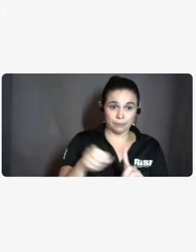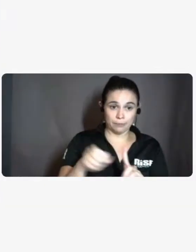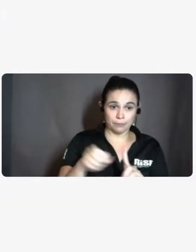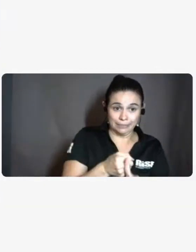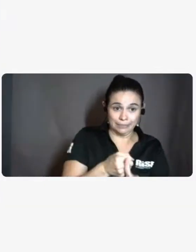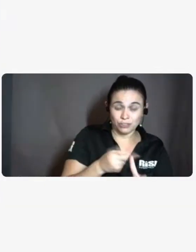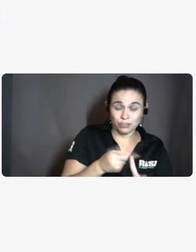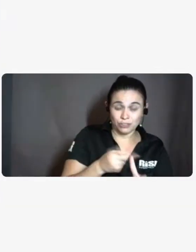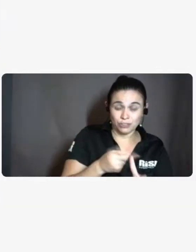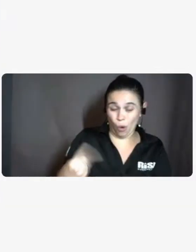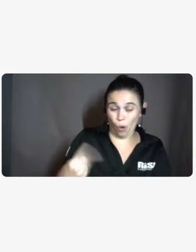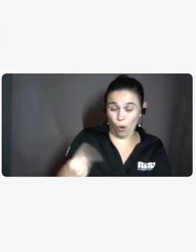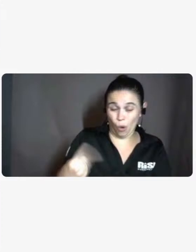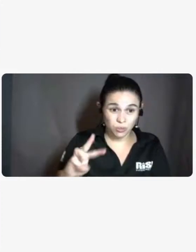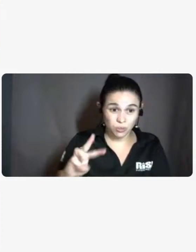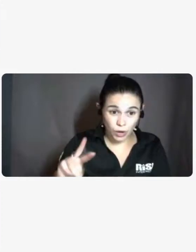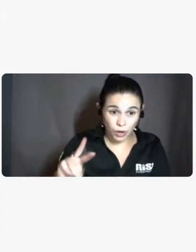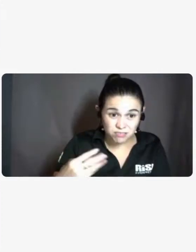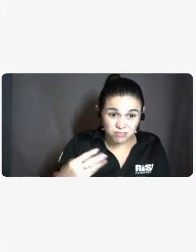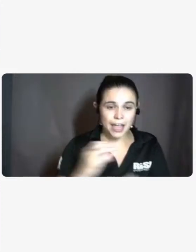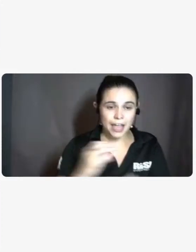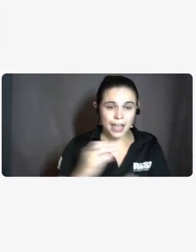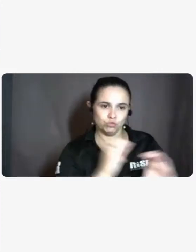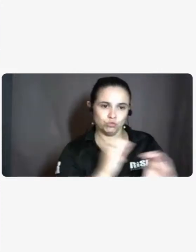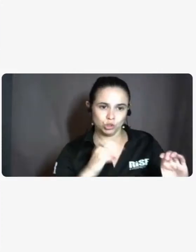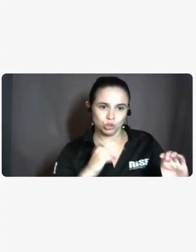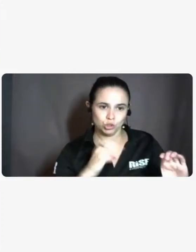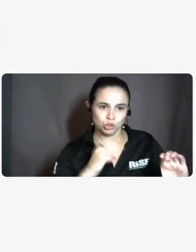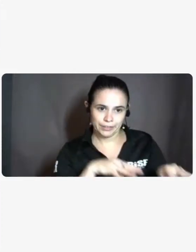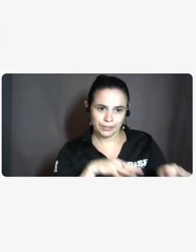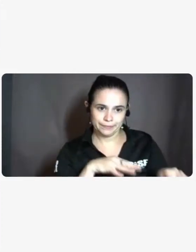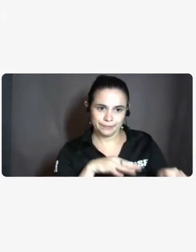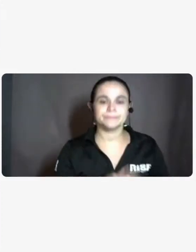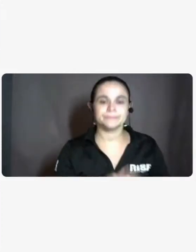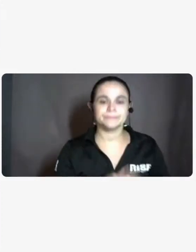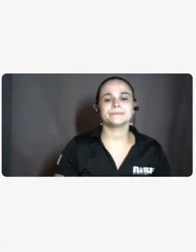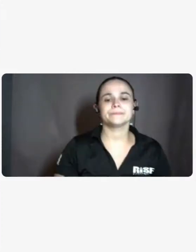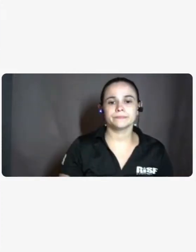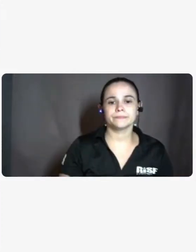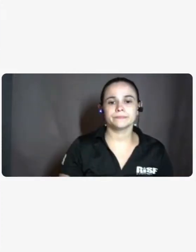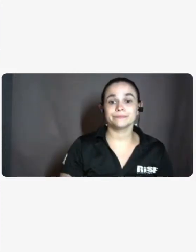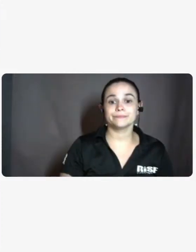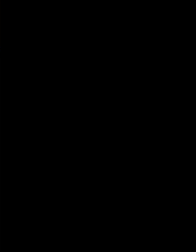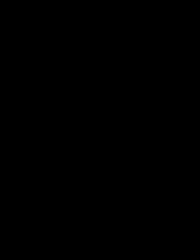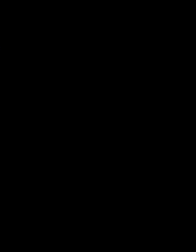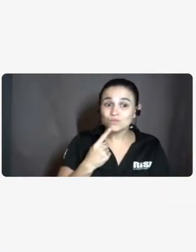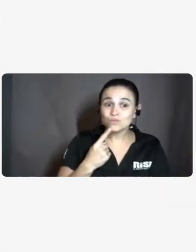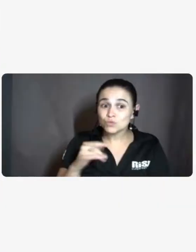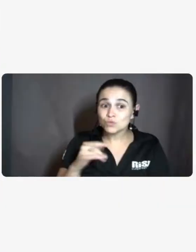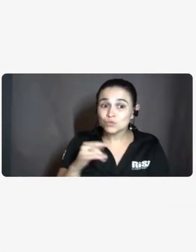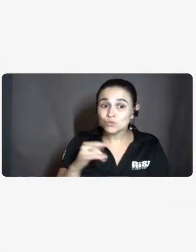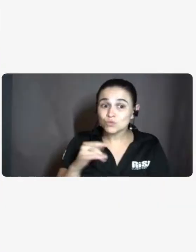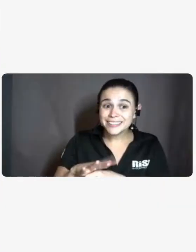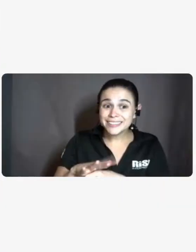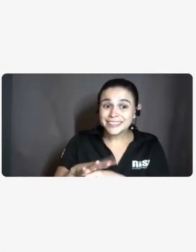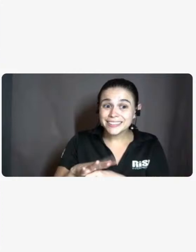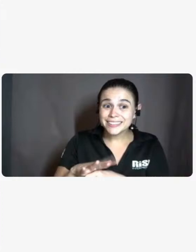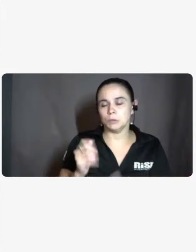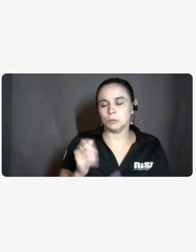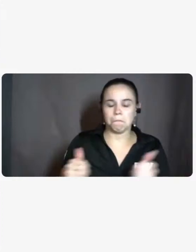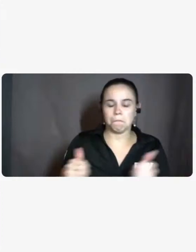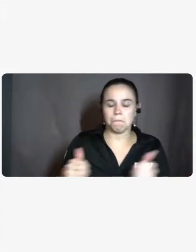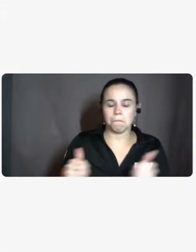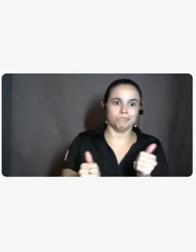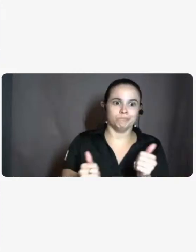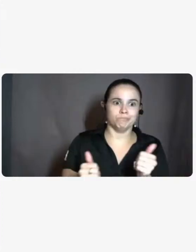alone. The areas in red are the areas of the highest impact, the largest amount